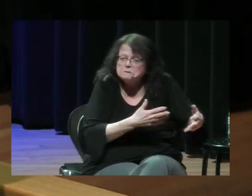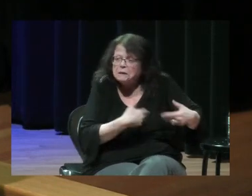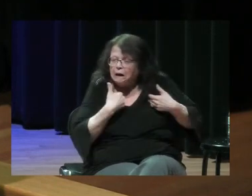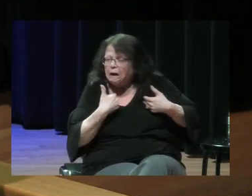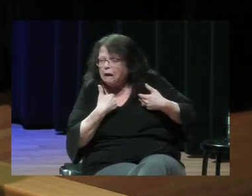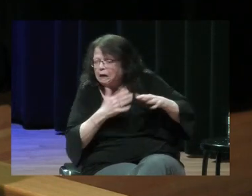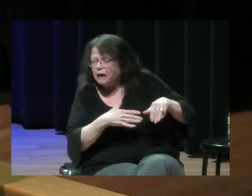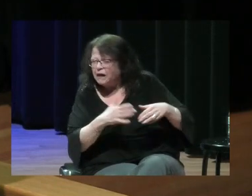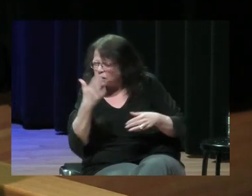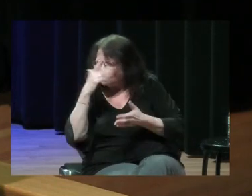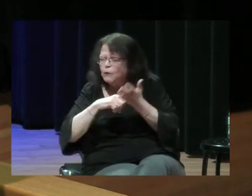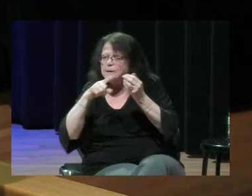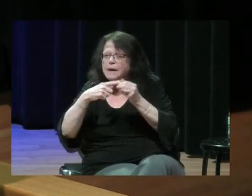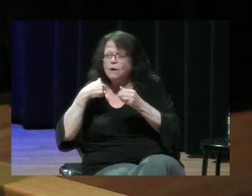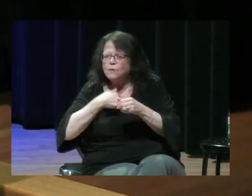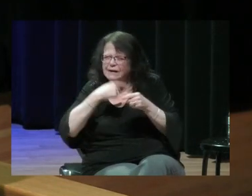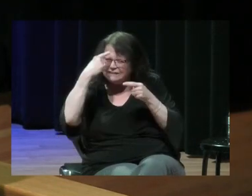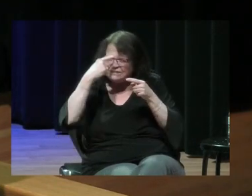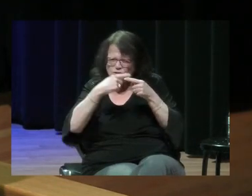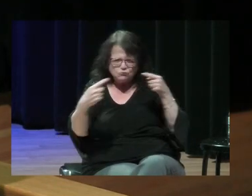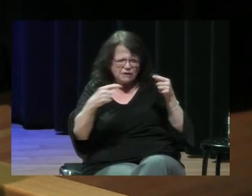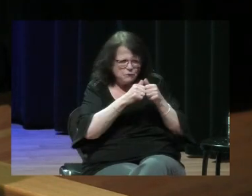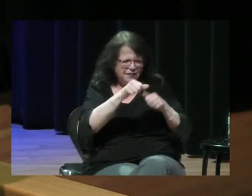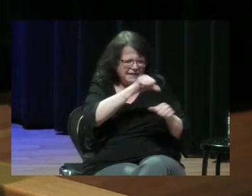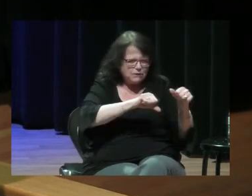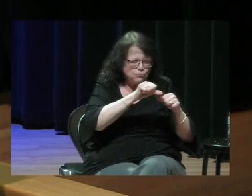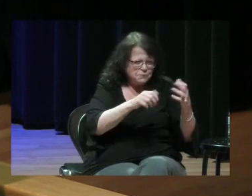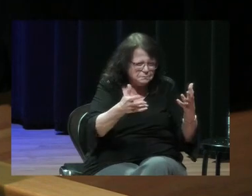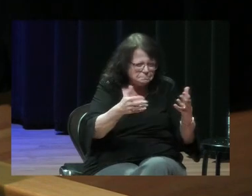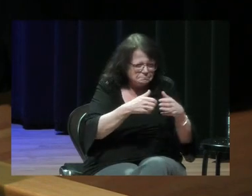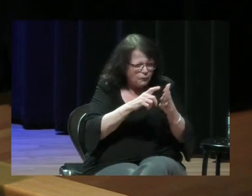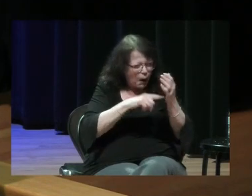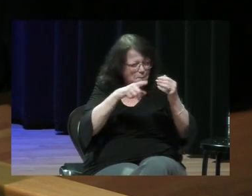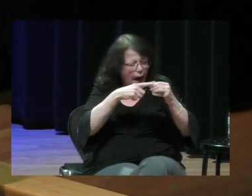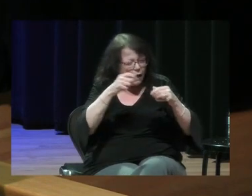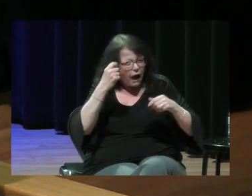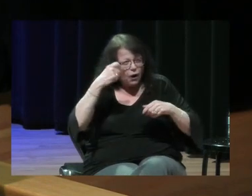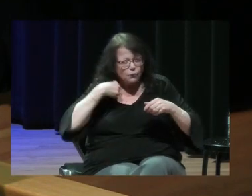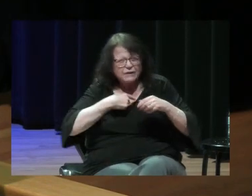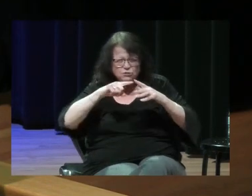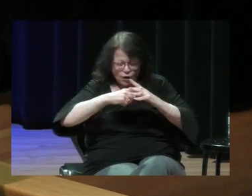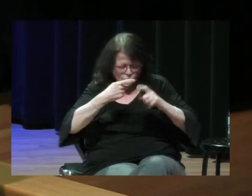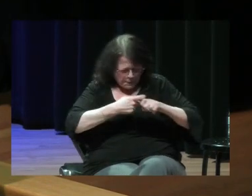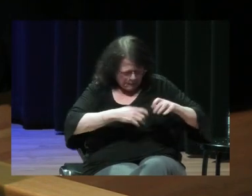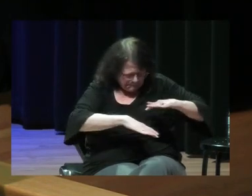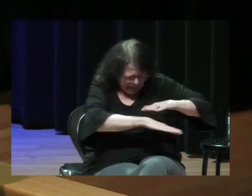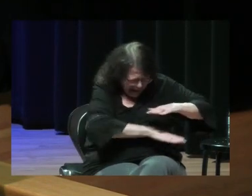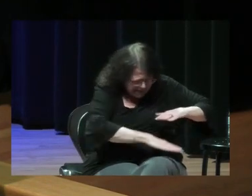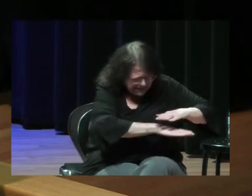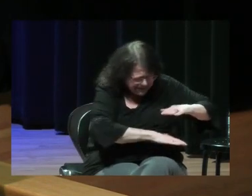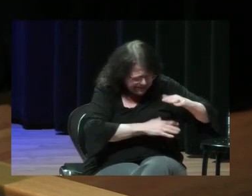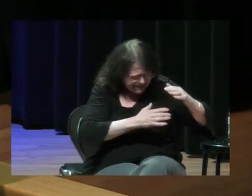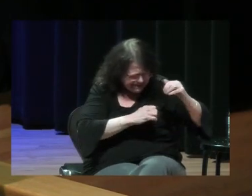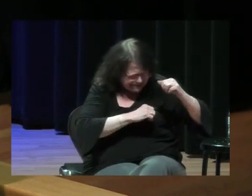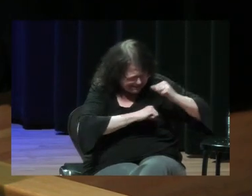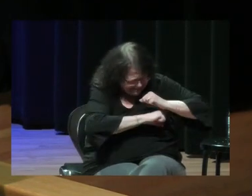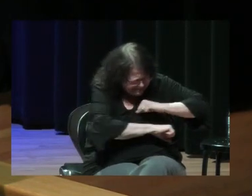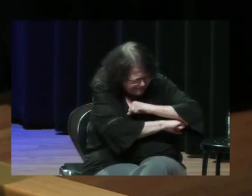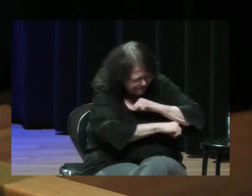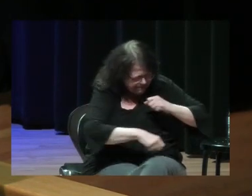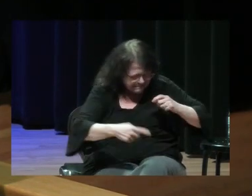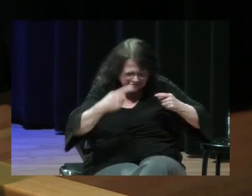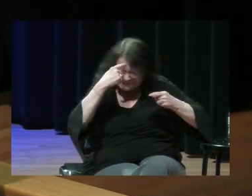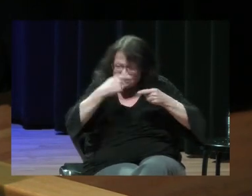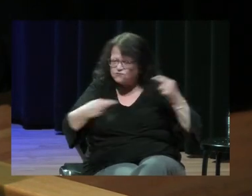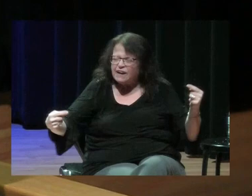when we fundamentally see things differently? What does that mean in a pluralistic society? What does that mean in a democracy when the